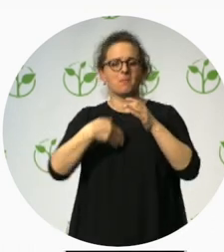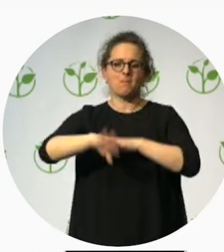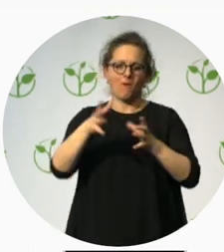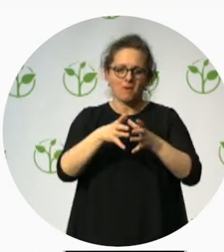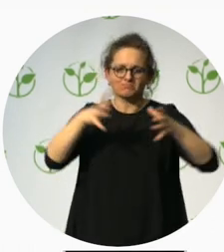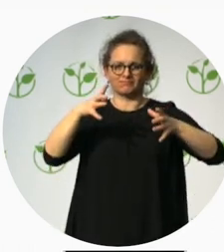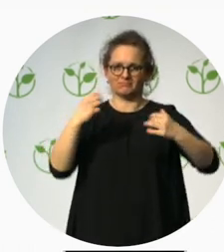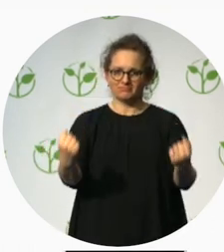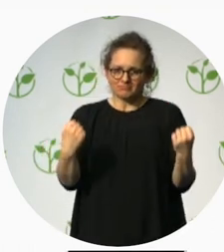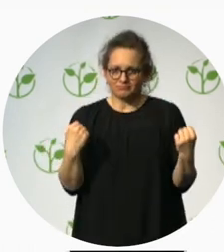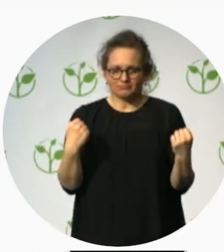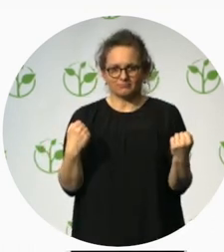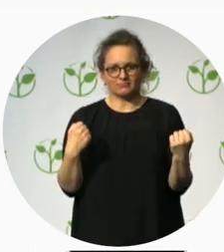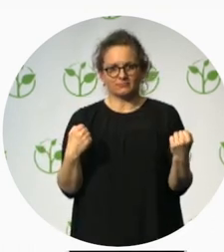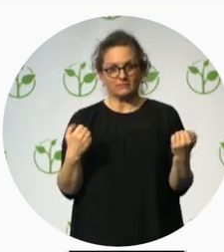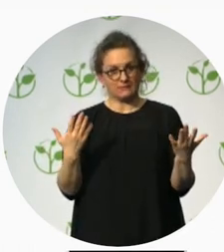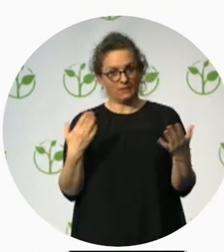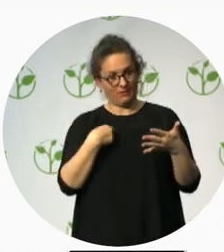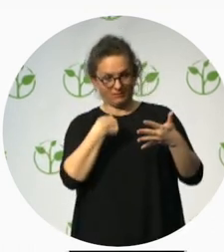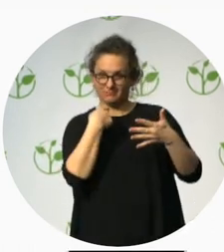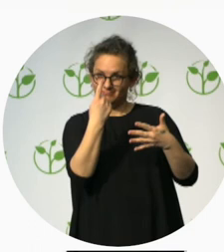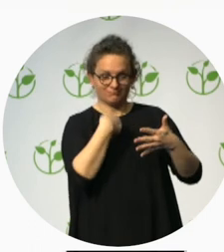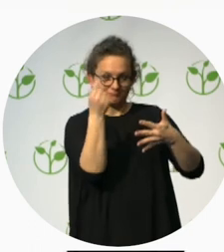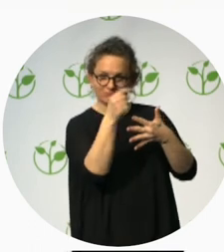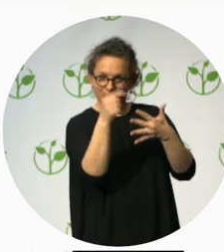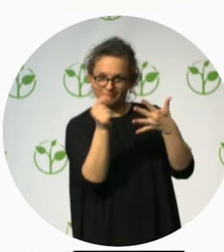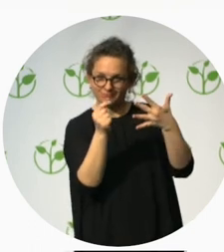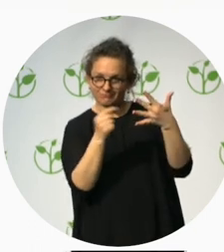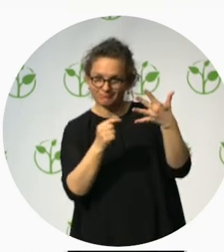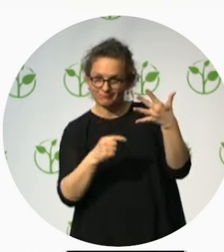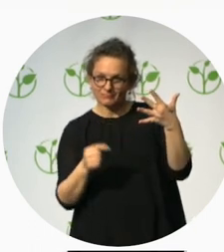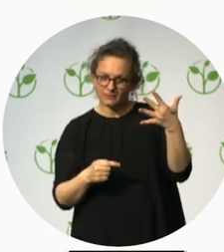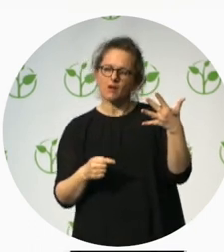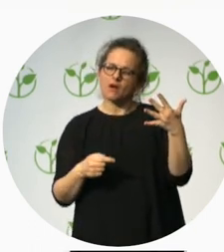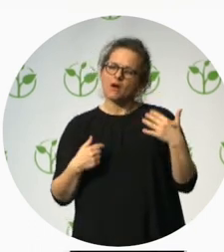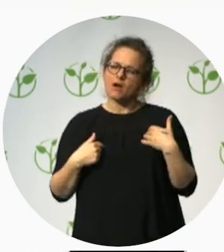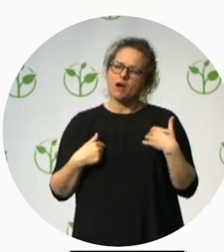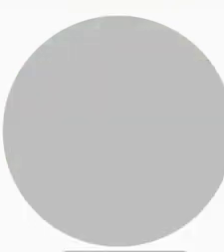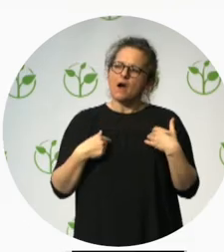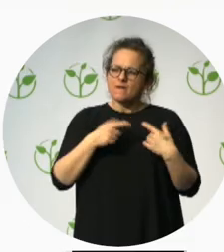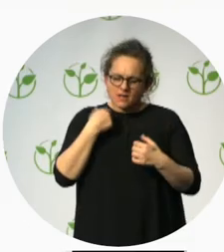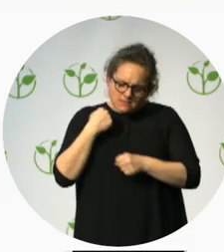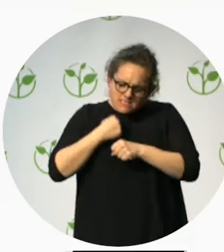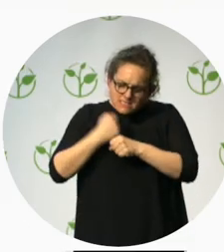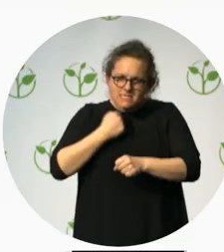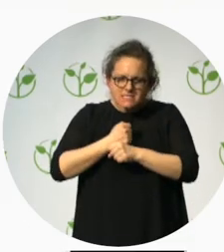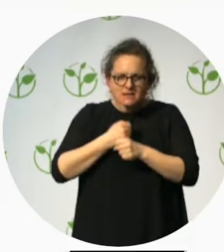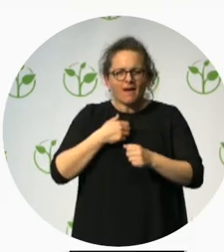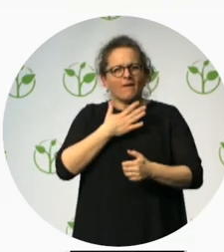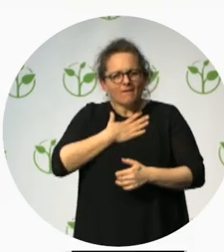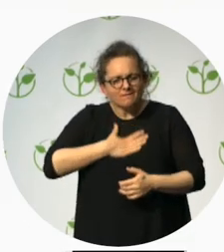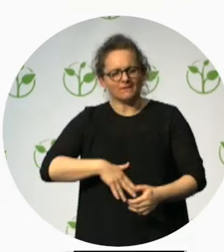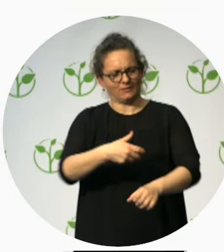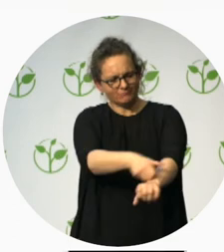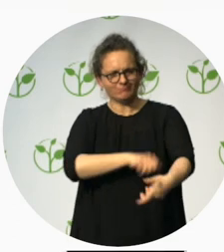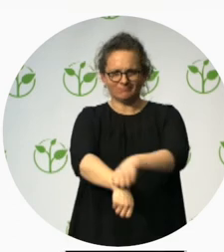are really quite busy and engaged to support a world free of barriers to persons with disabilities. Needless